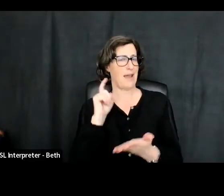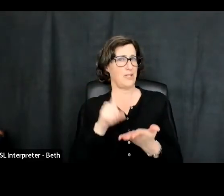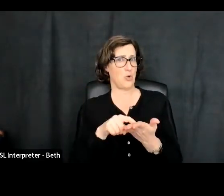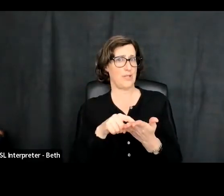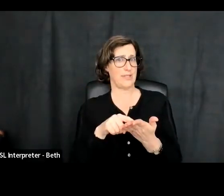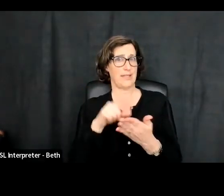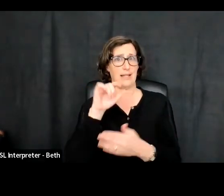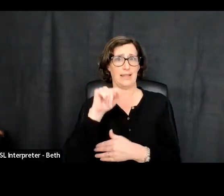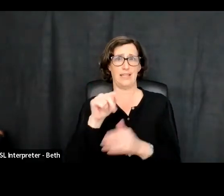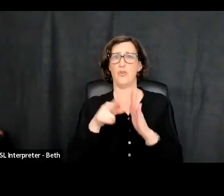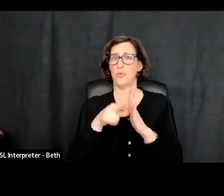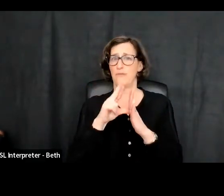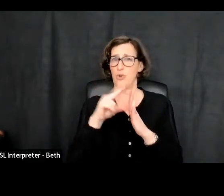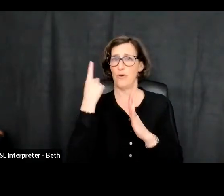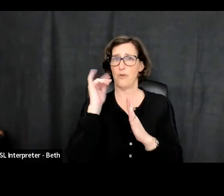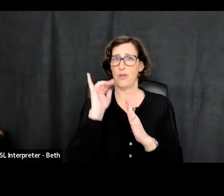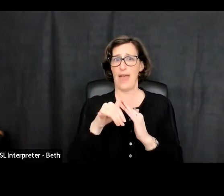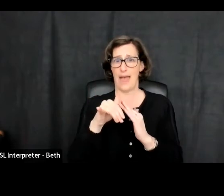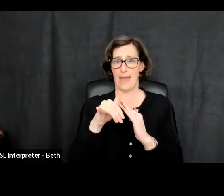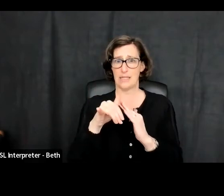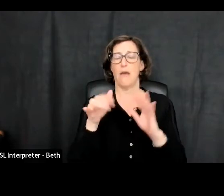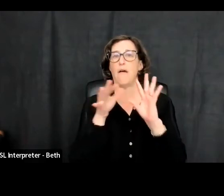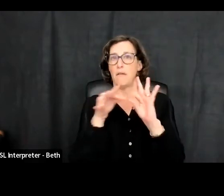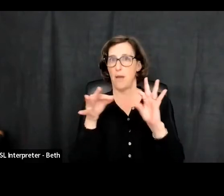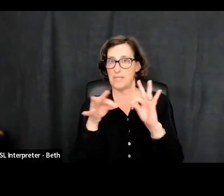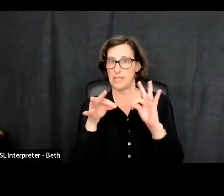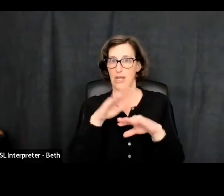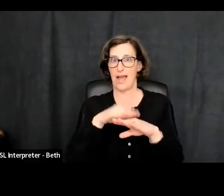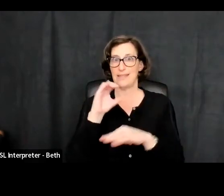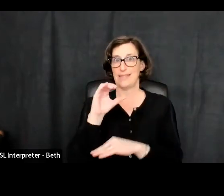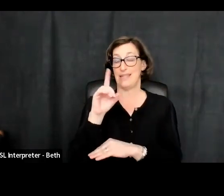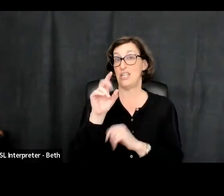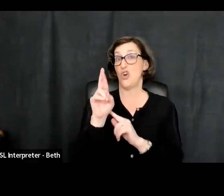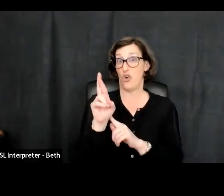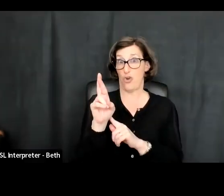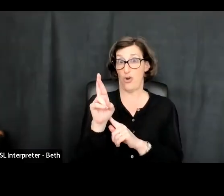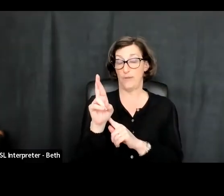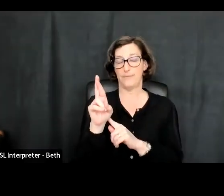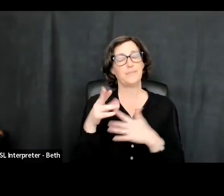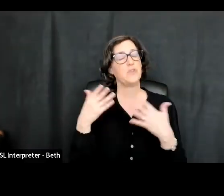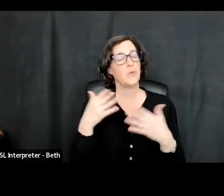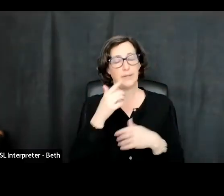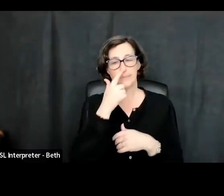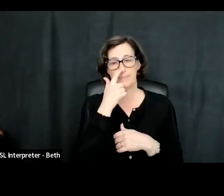literature review for that IJDB commentary on CDR is that